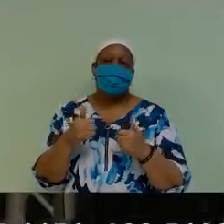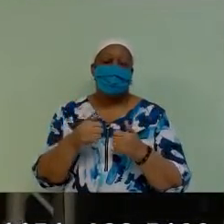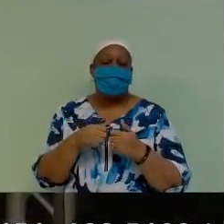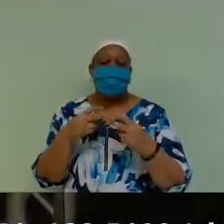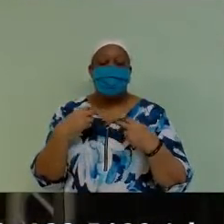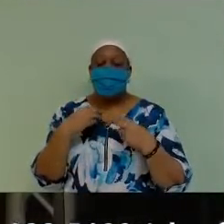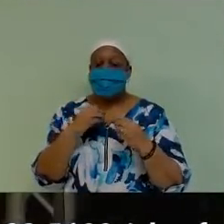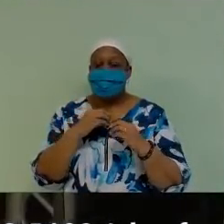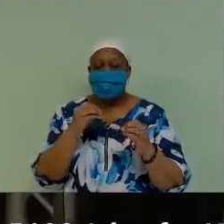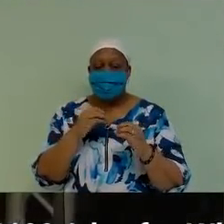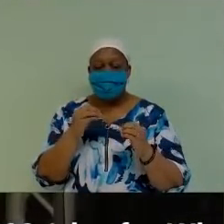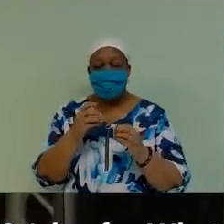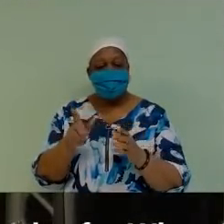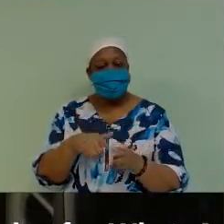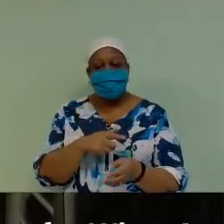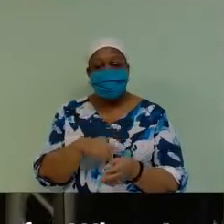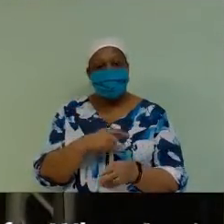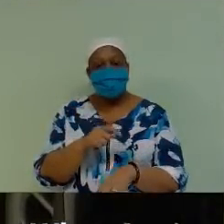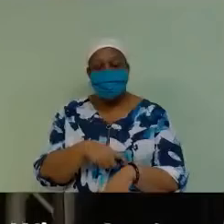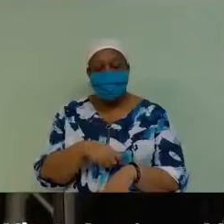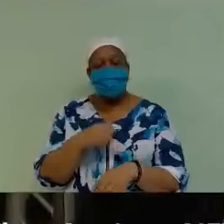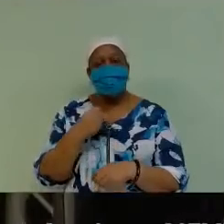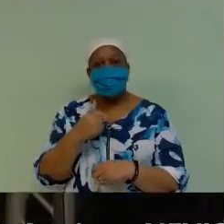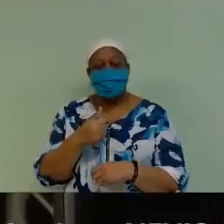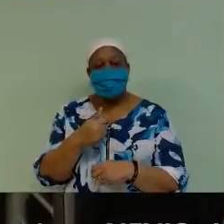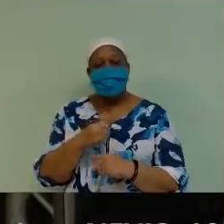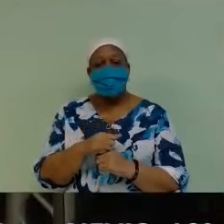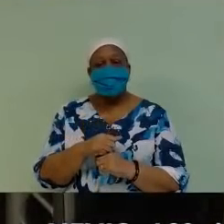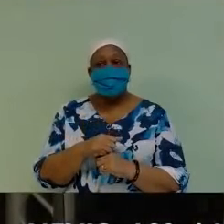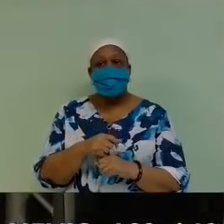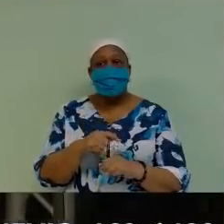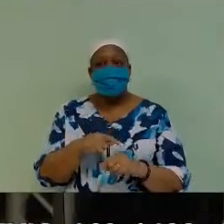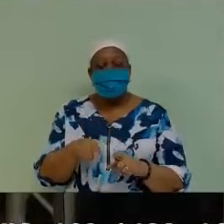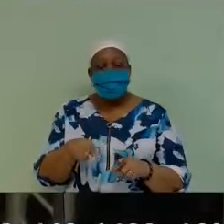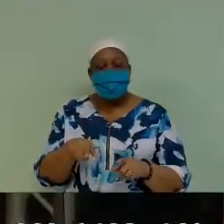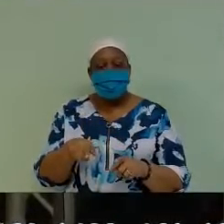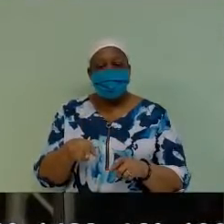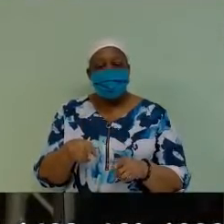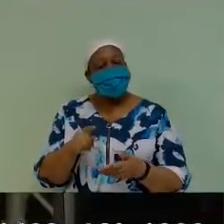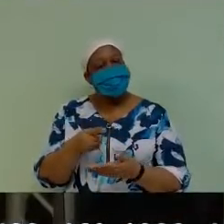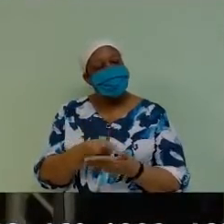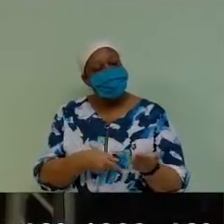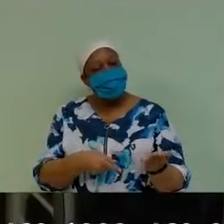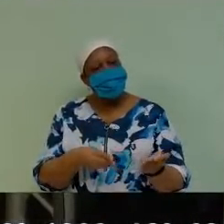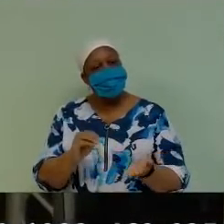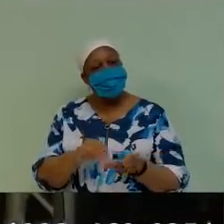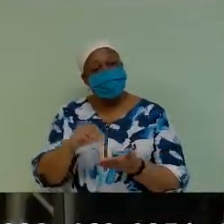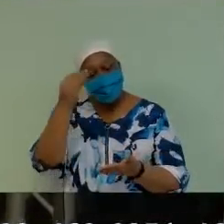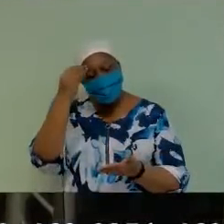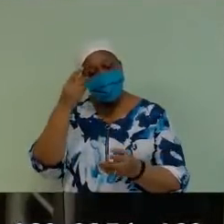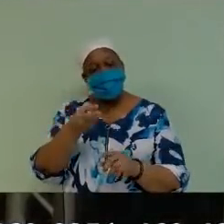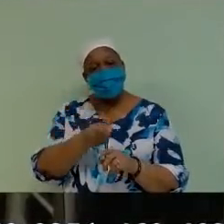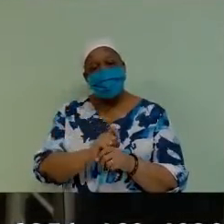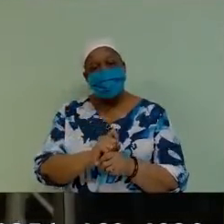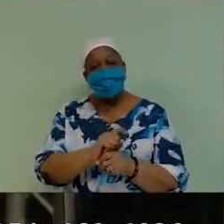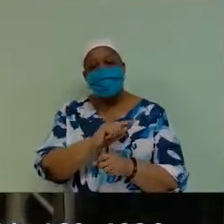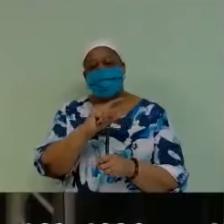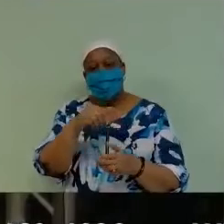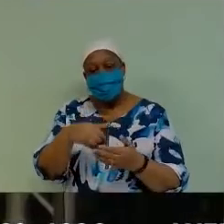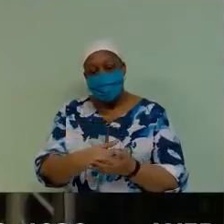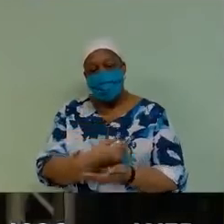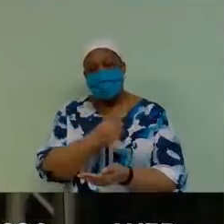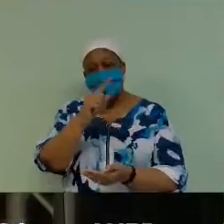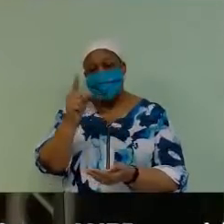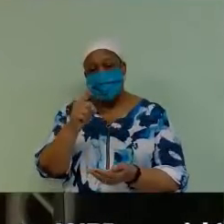long time. And so for us to talk about what we learned from the New Zealand model, first